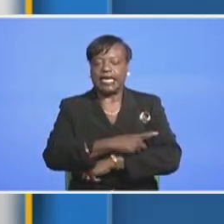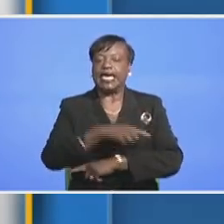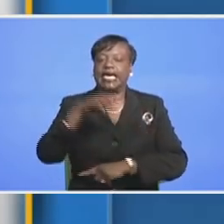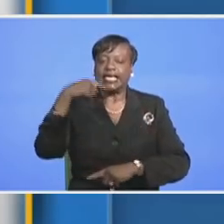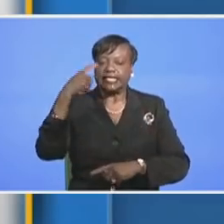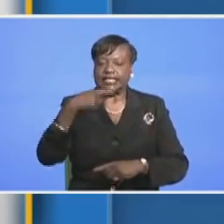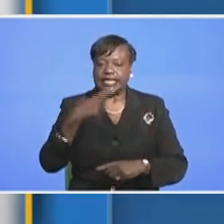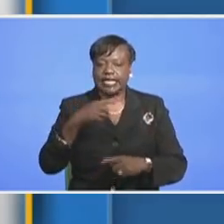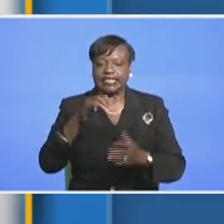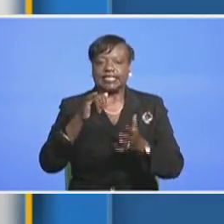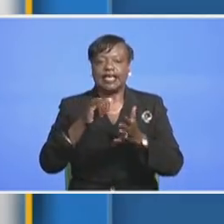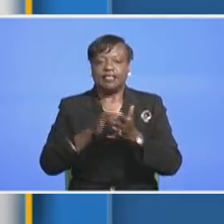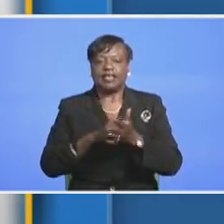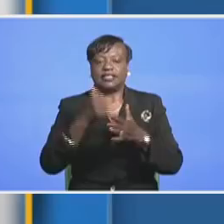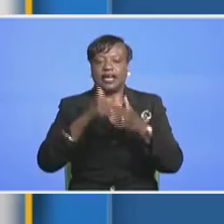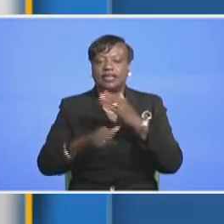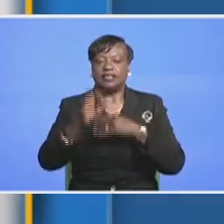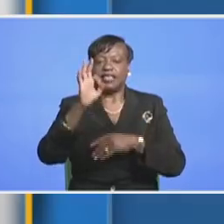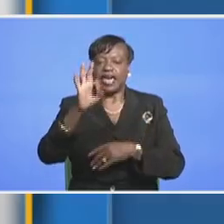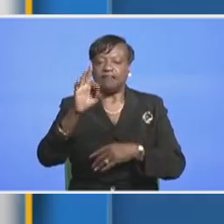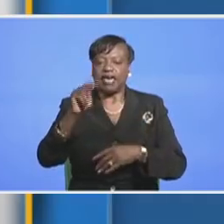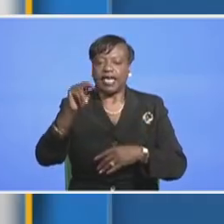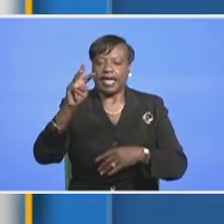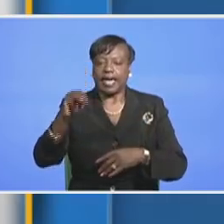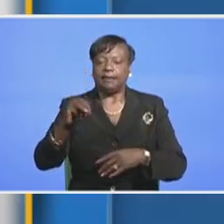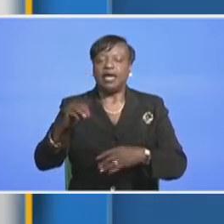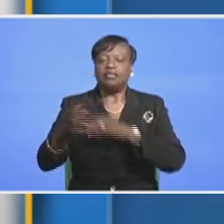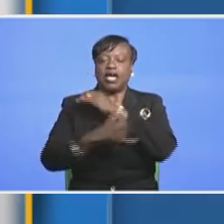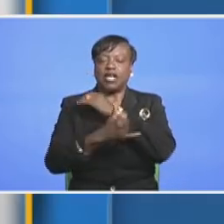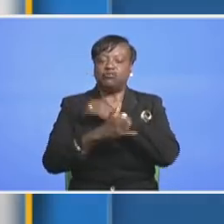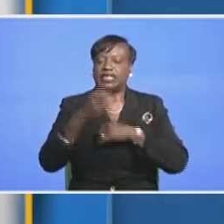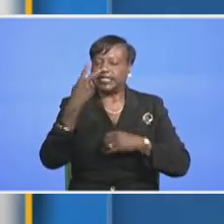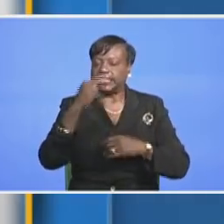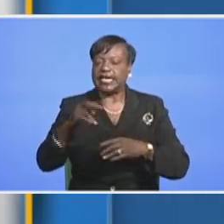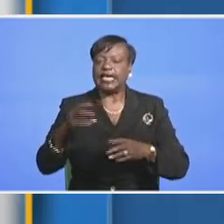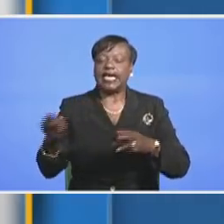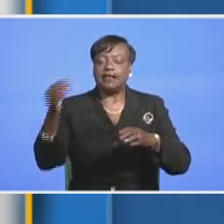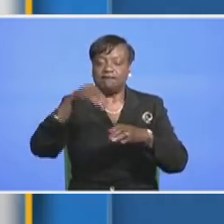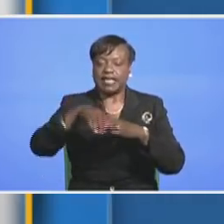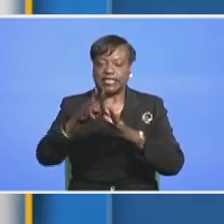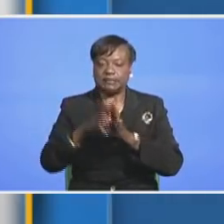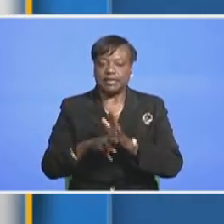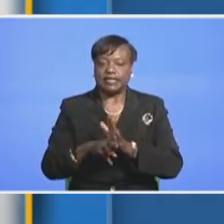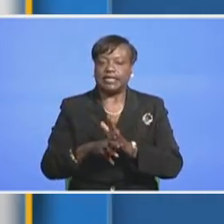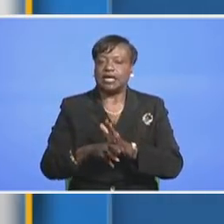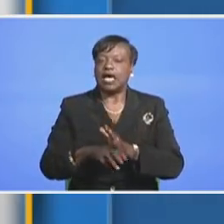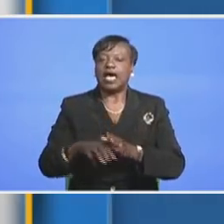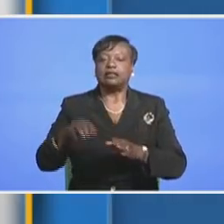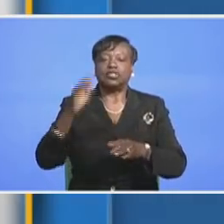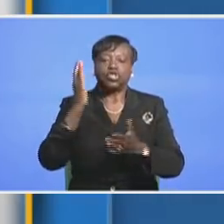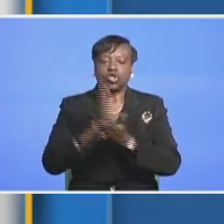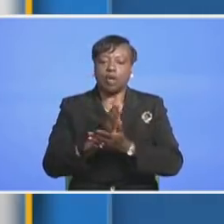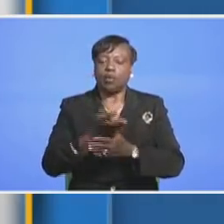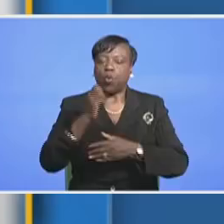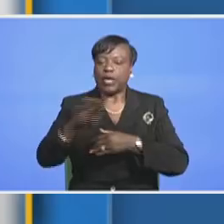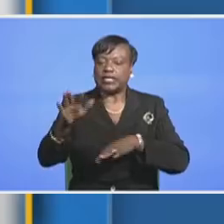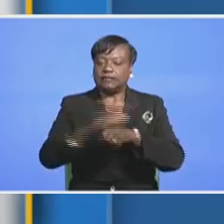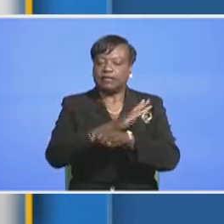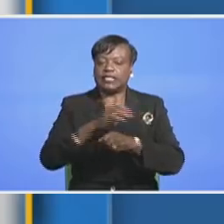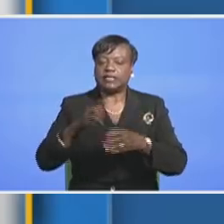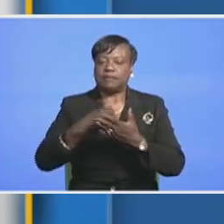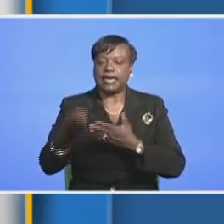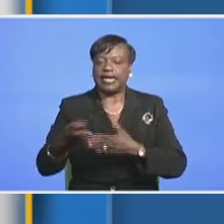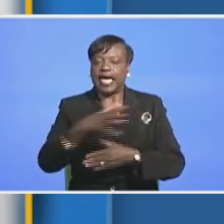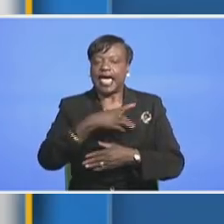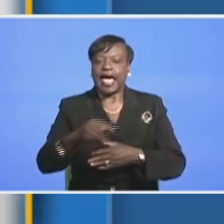themselves, and under the FNM, the country is seeing investment, steps to reeling in wasteful spending, and a spike in tourism. He